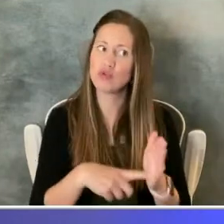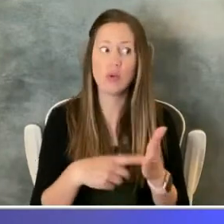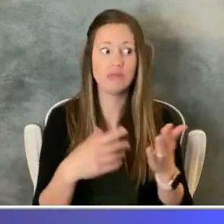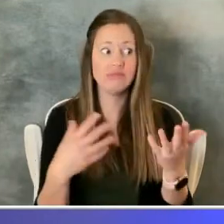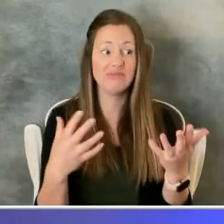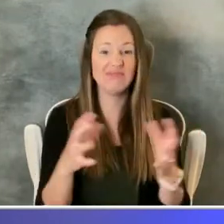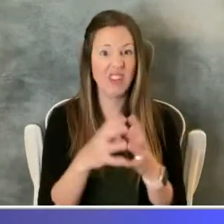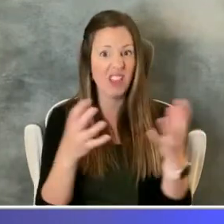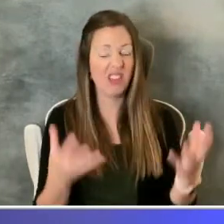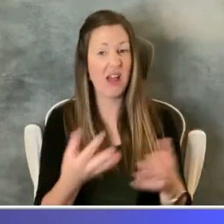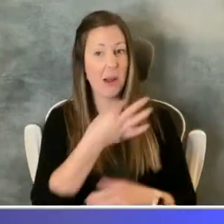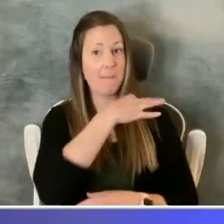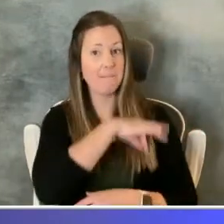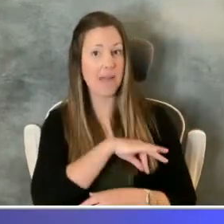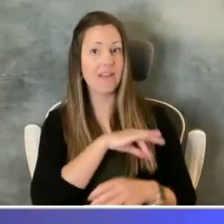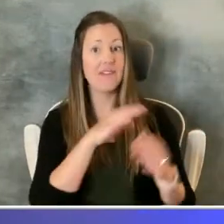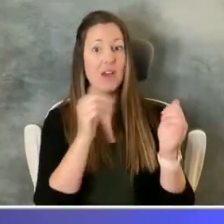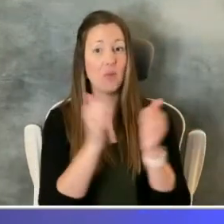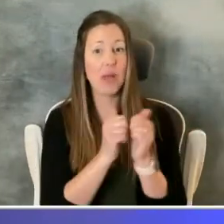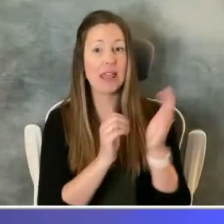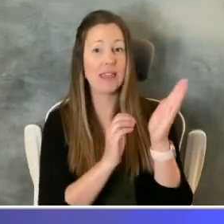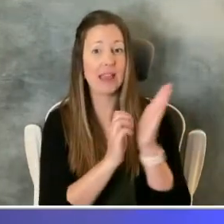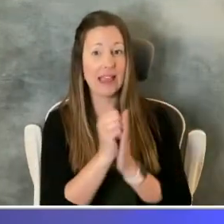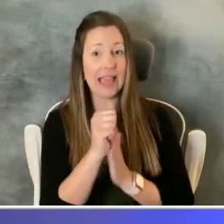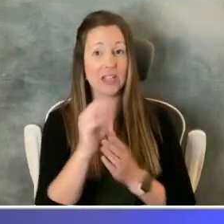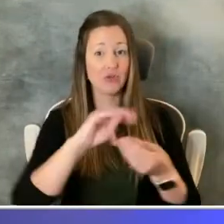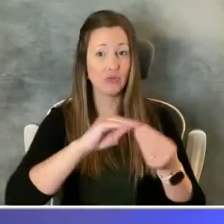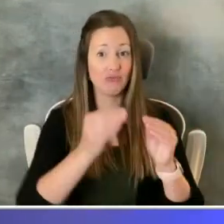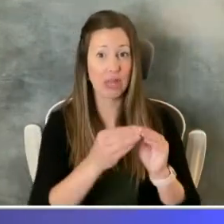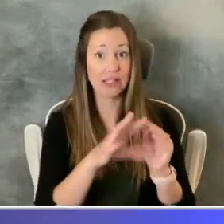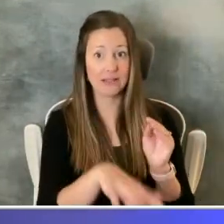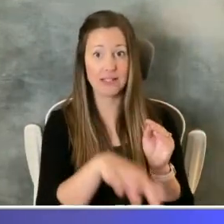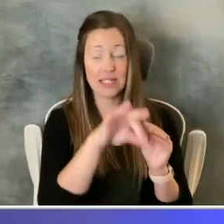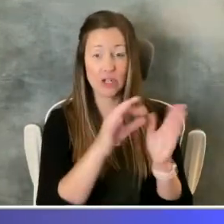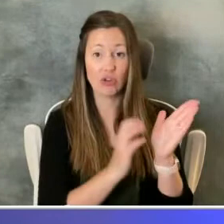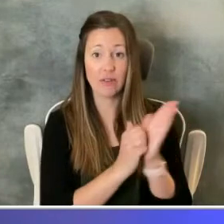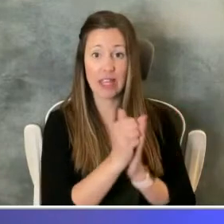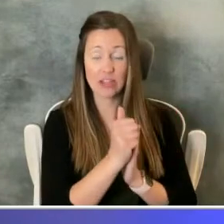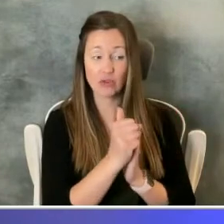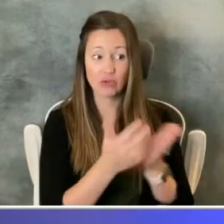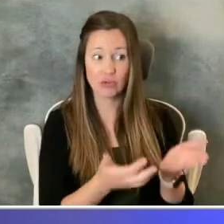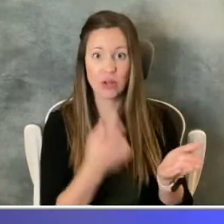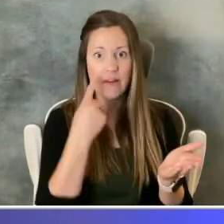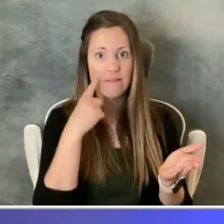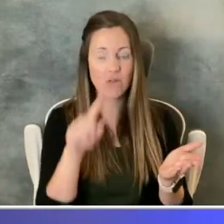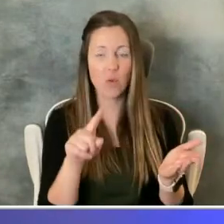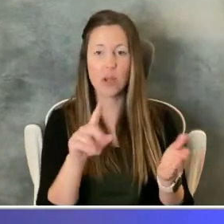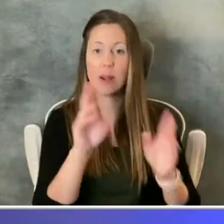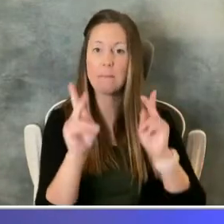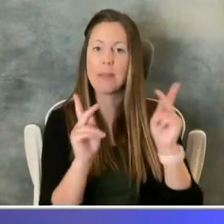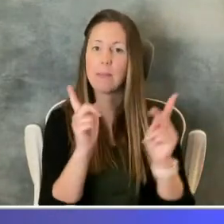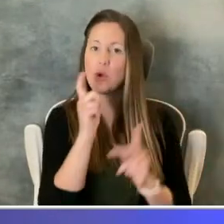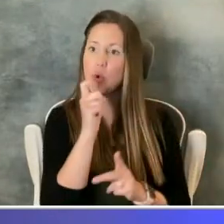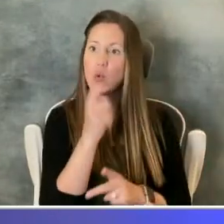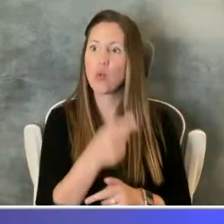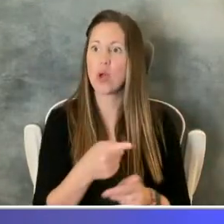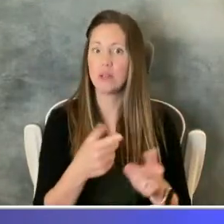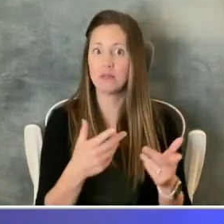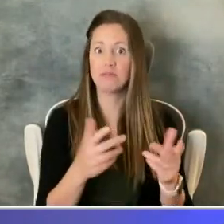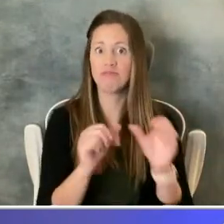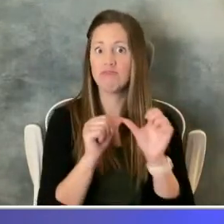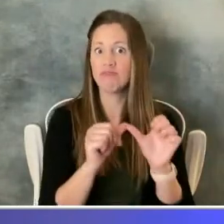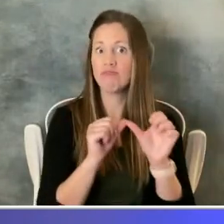in cancer rates, the detection of cancer for those people had a lower risk who exercised.